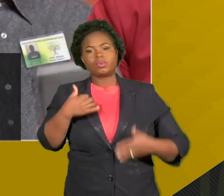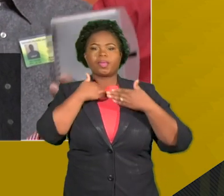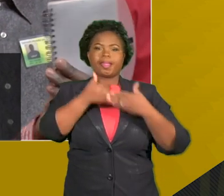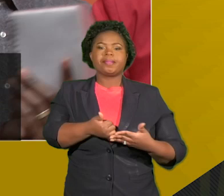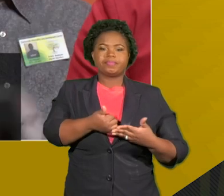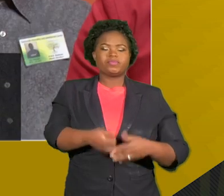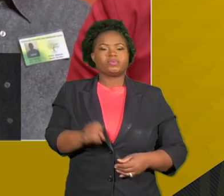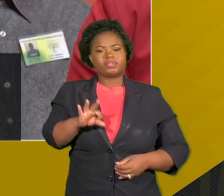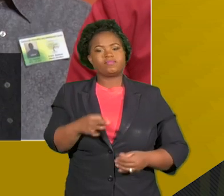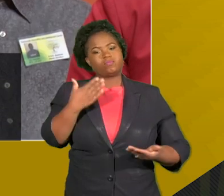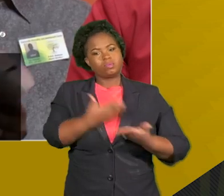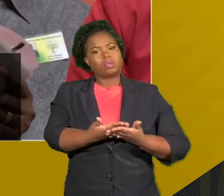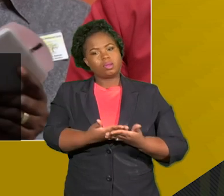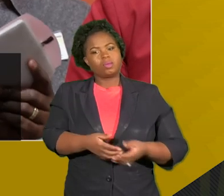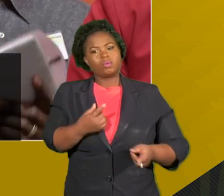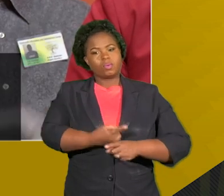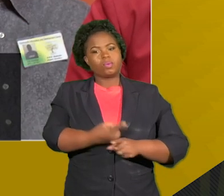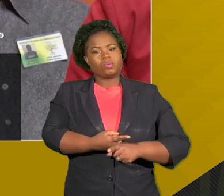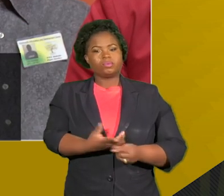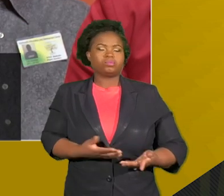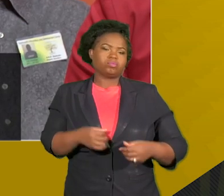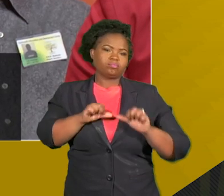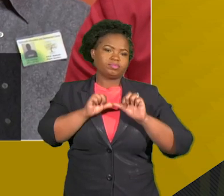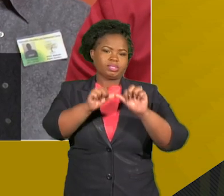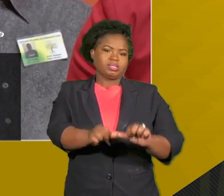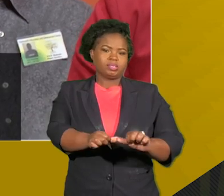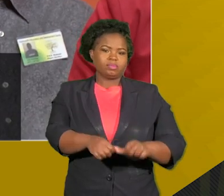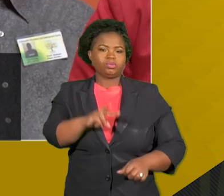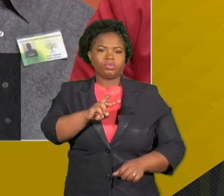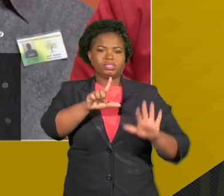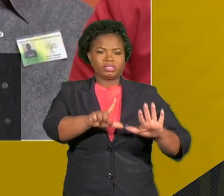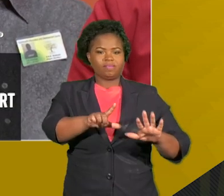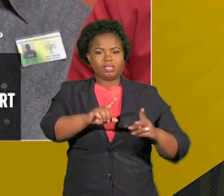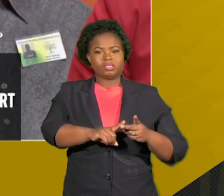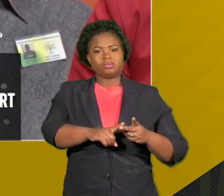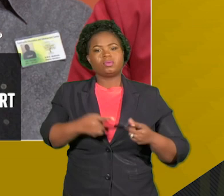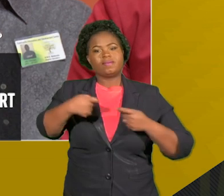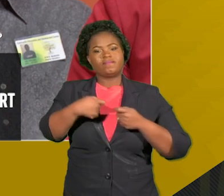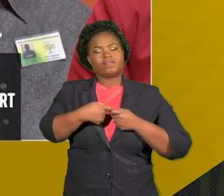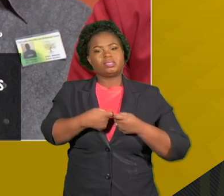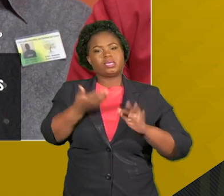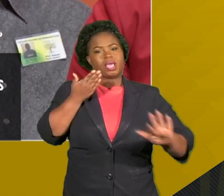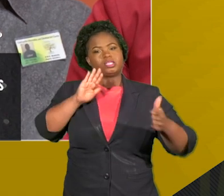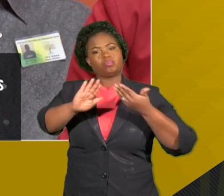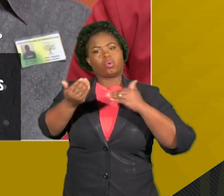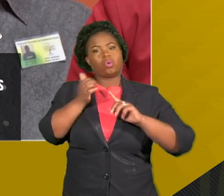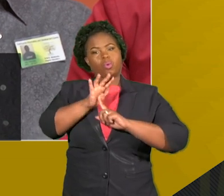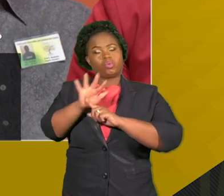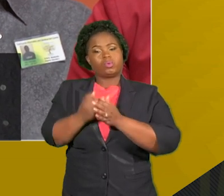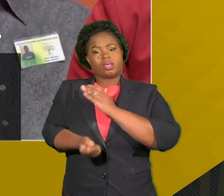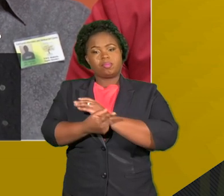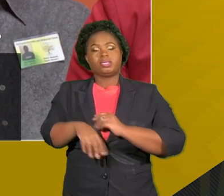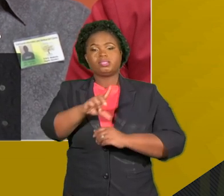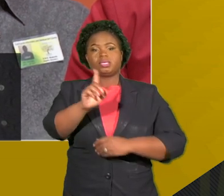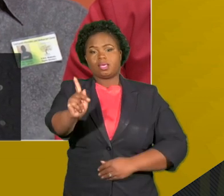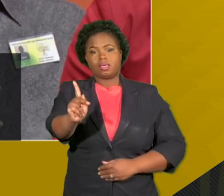you in order for you to be able ukuthi nikwazi ukuthi nibe sustainable. So ngay 27 we've got what is called the Funding Expo happening in September at